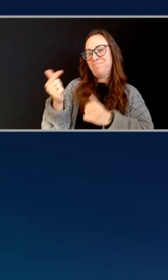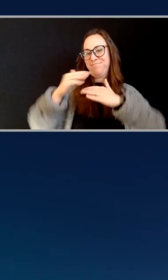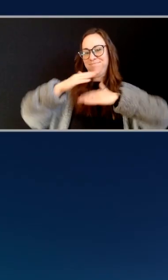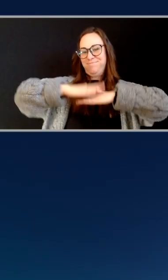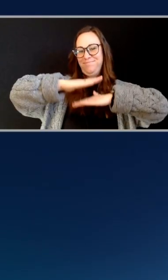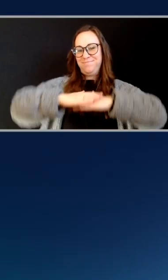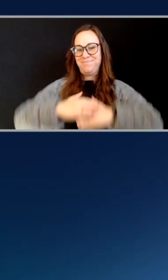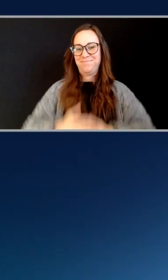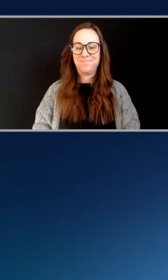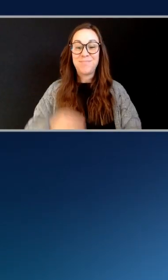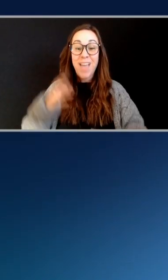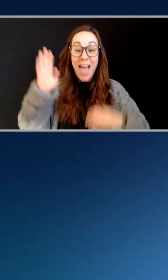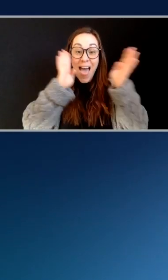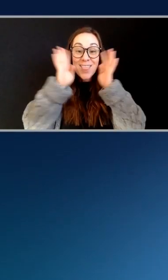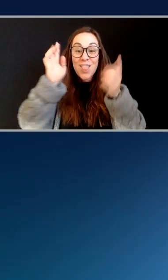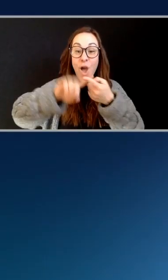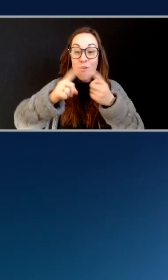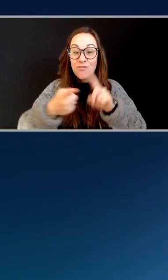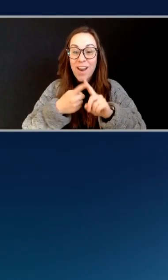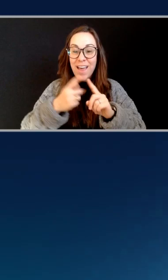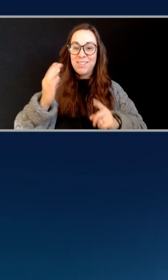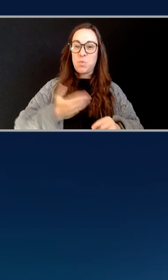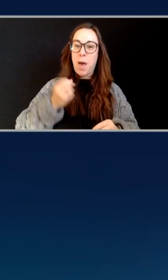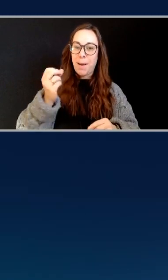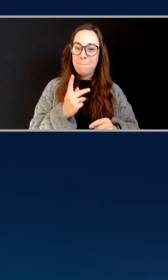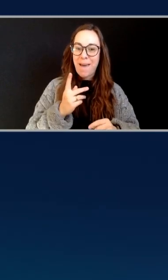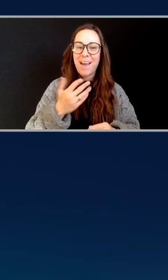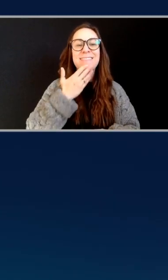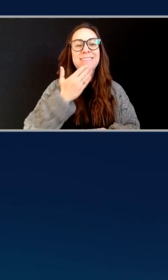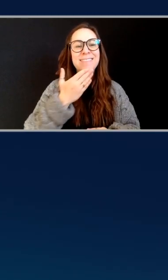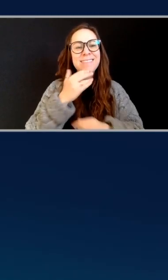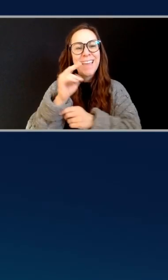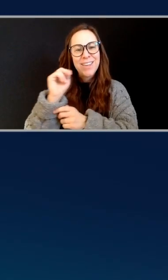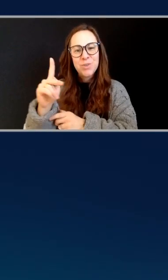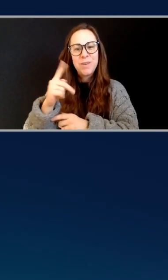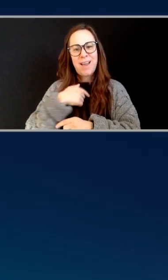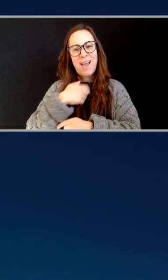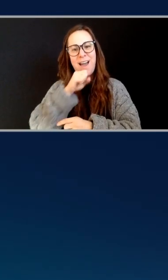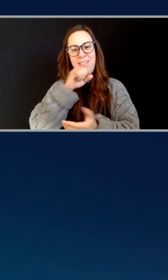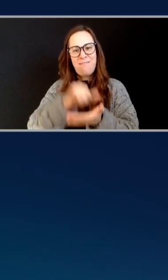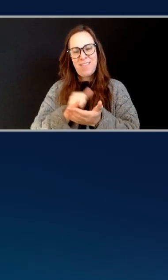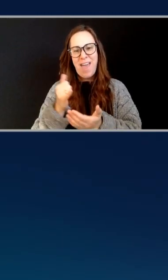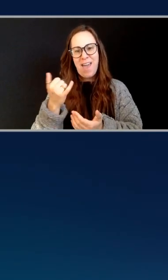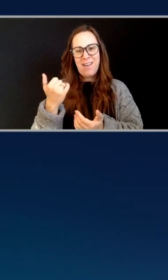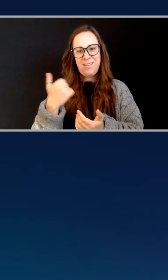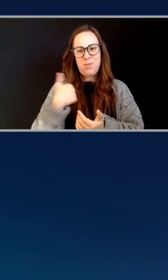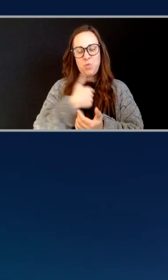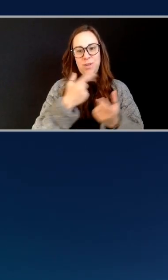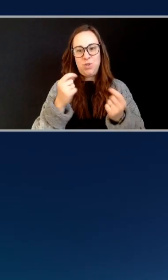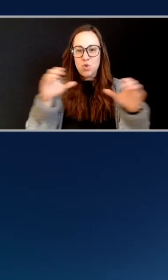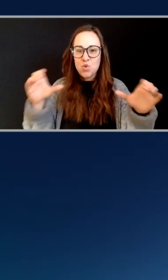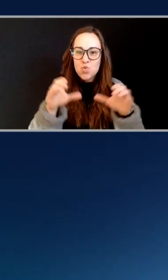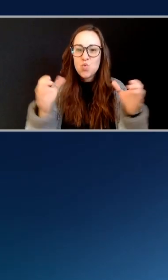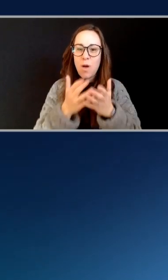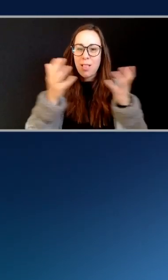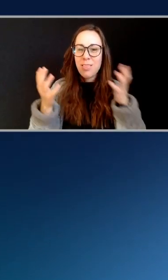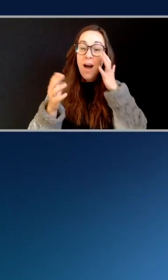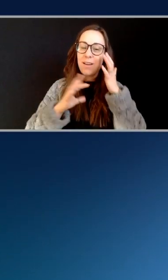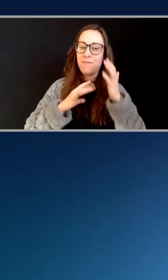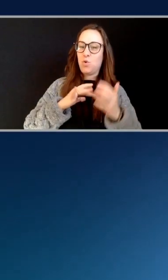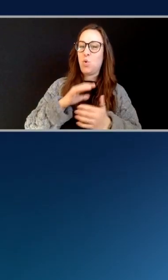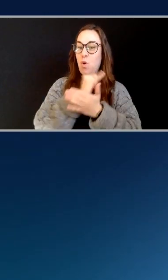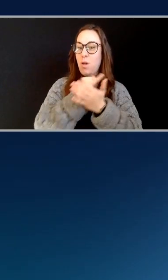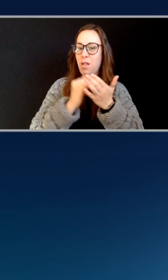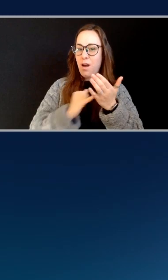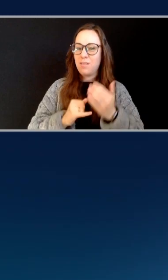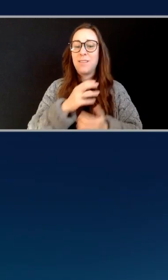And hello, friends. Welcome back. Thank you, Nick. I did love that segment. We did a bunch of vending generative AI art, and isn't that cool? And Nick, you do